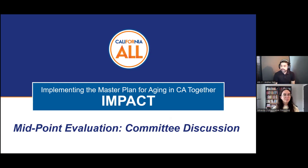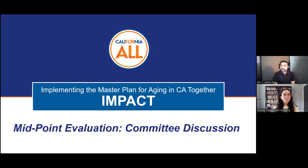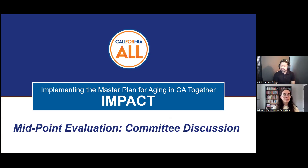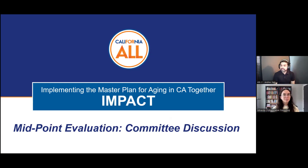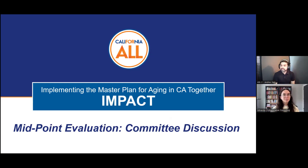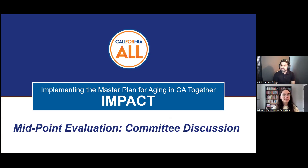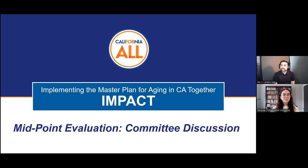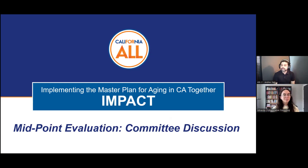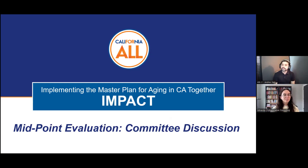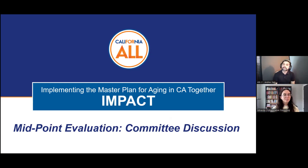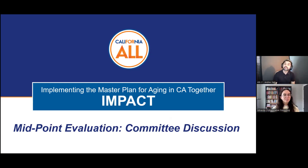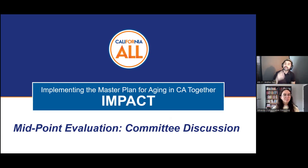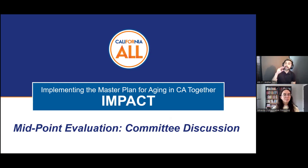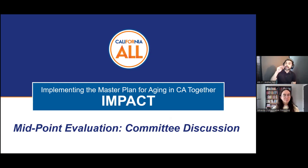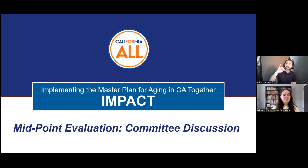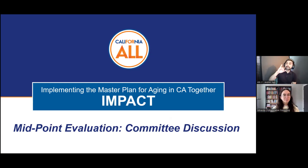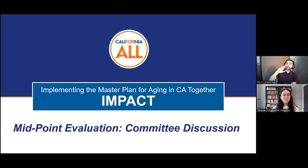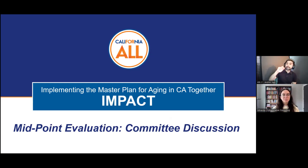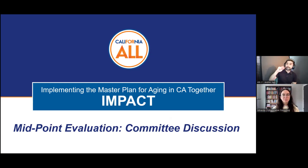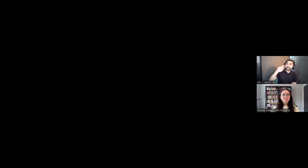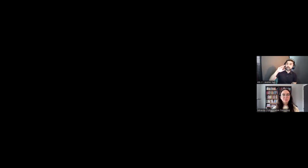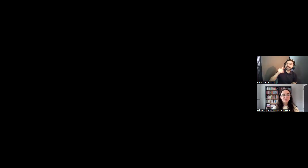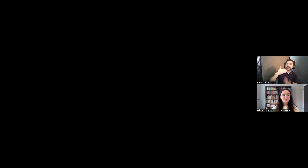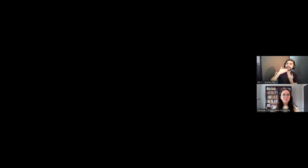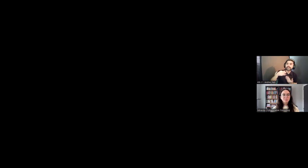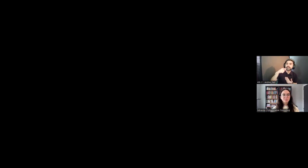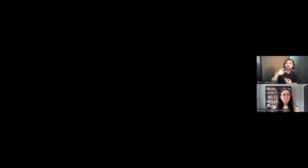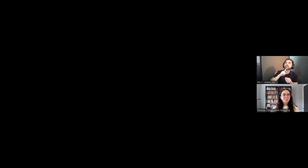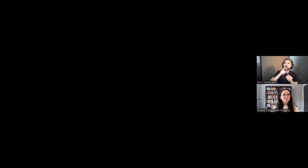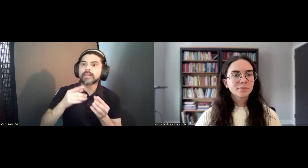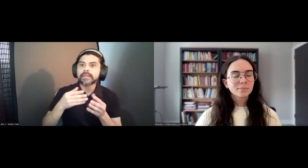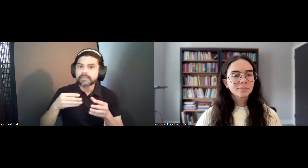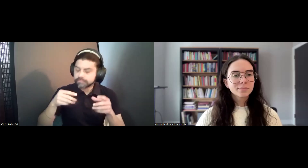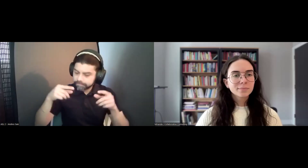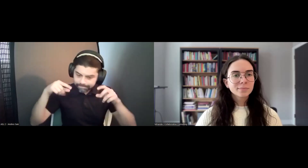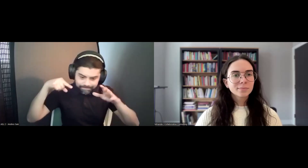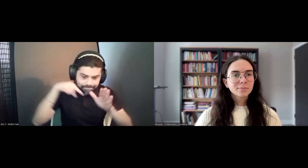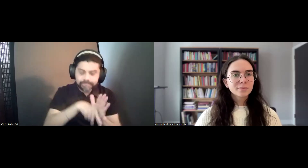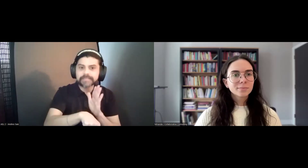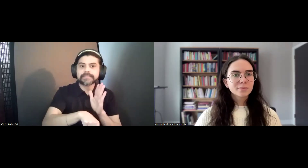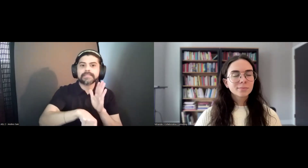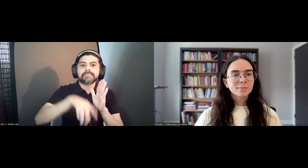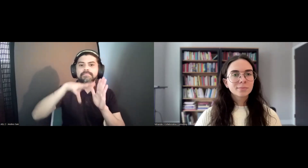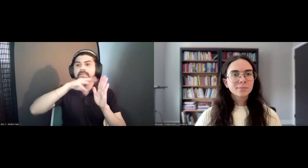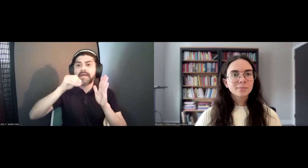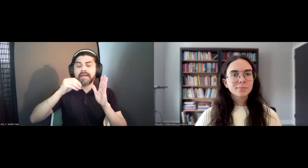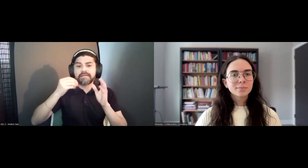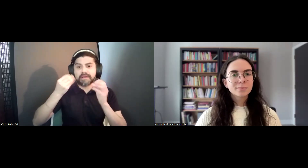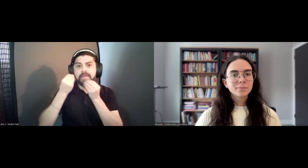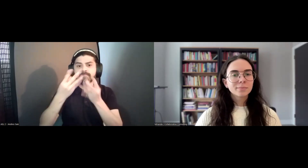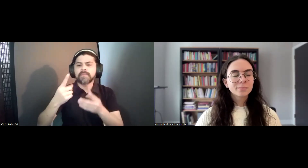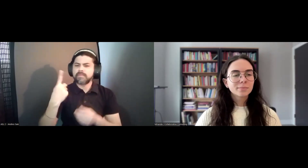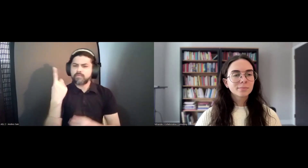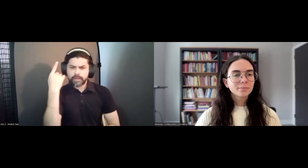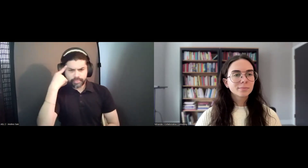Miranda, thank you for this very comprehensive and very informative. I really appreciate what you've presented here. One thought that just comes to mind